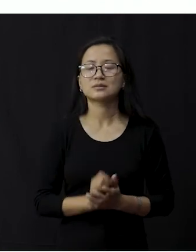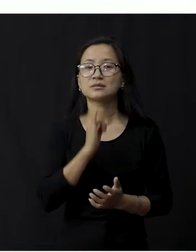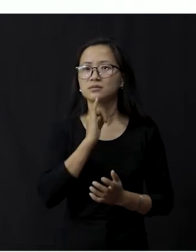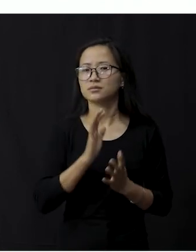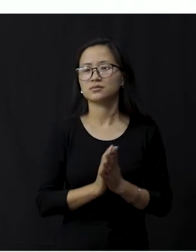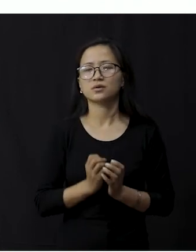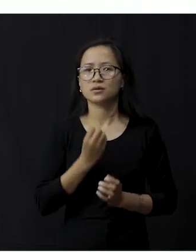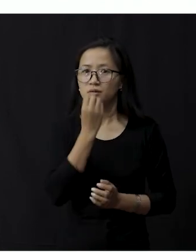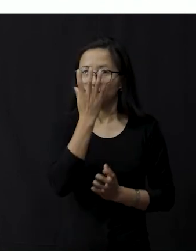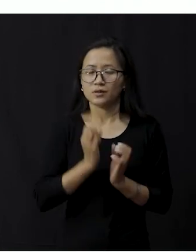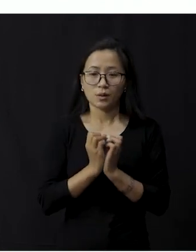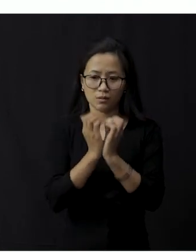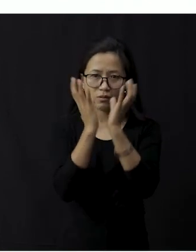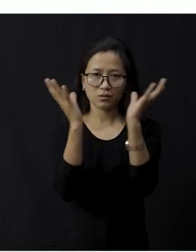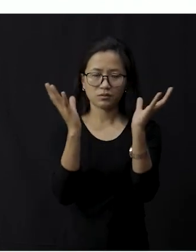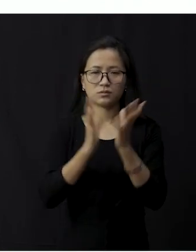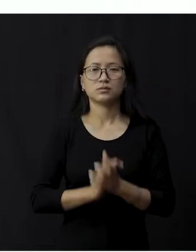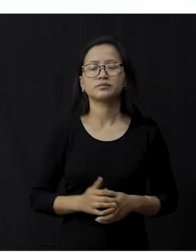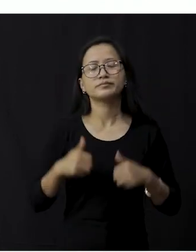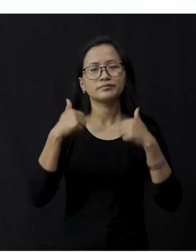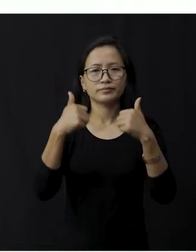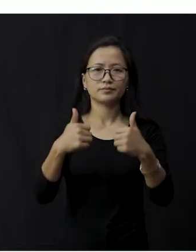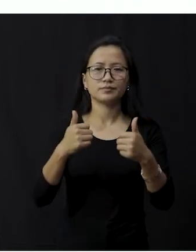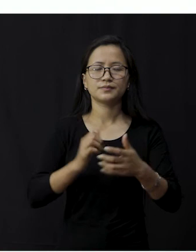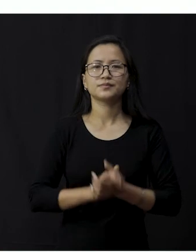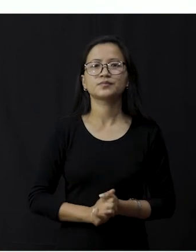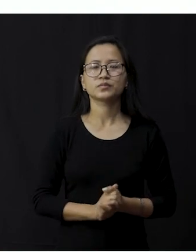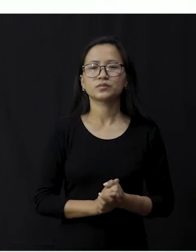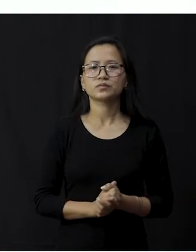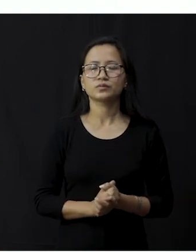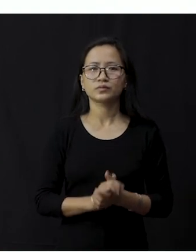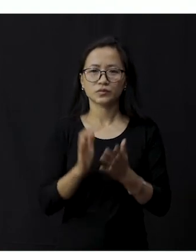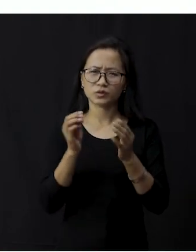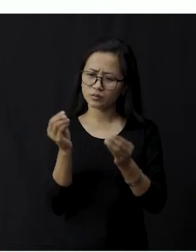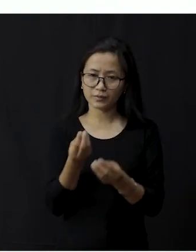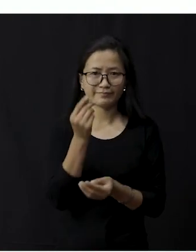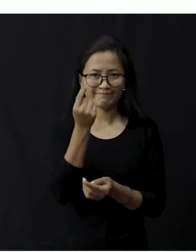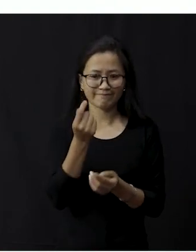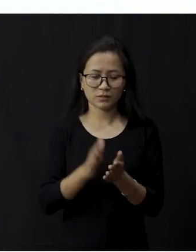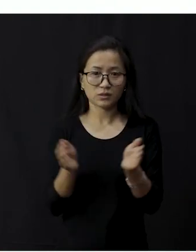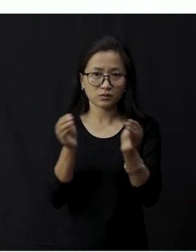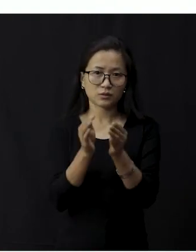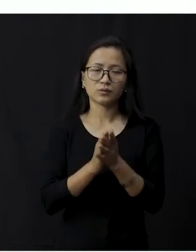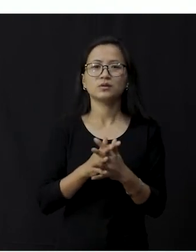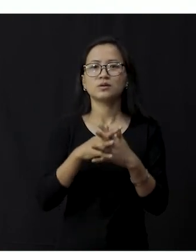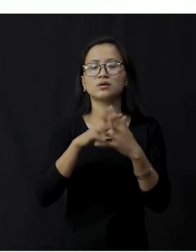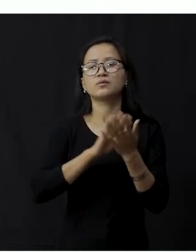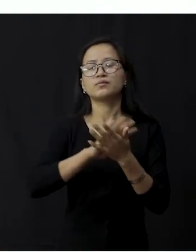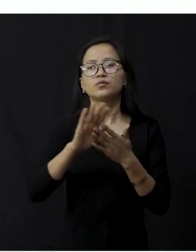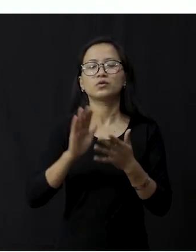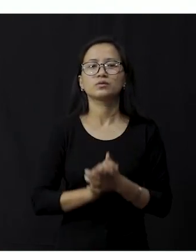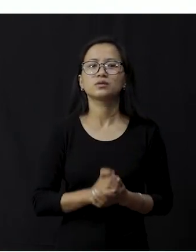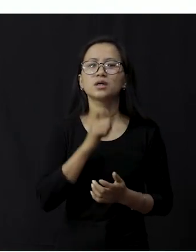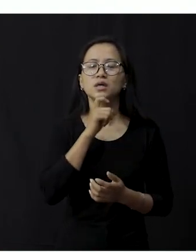lotus. Very, very good. Well done, everyone. So this is a small homework for you all. So this is a